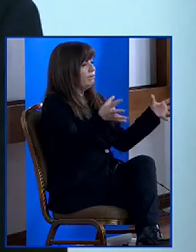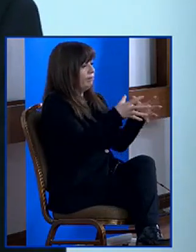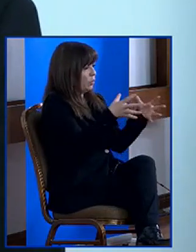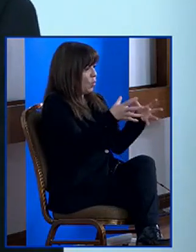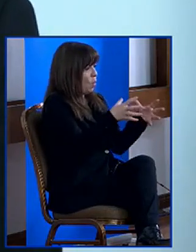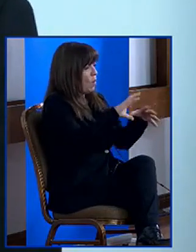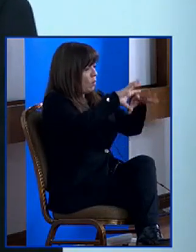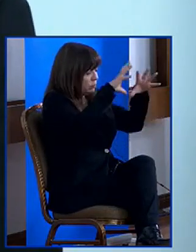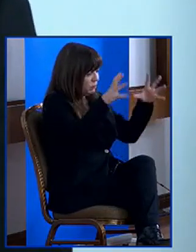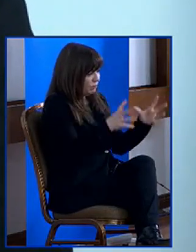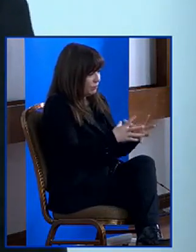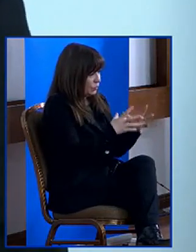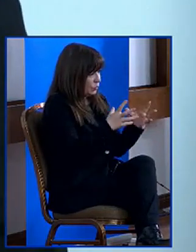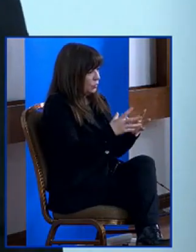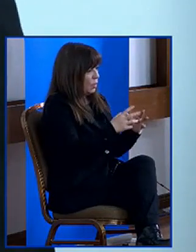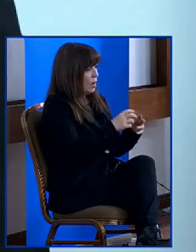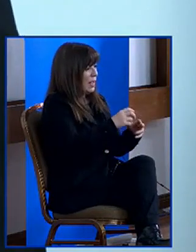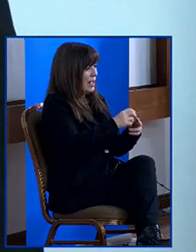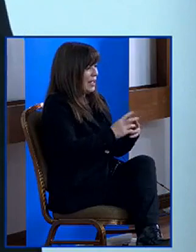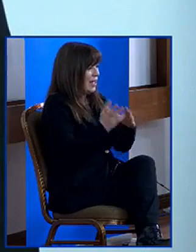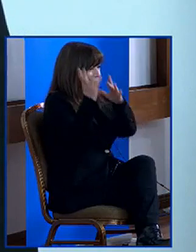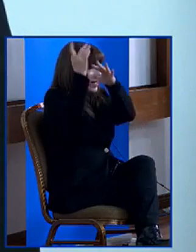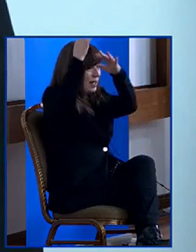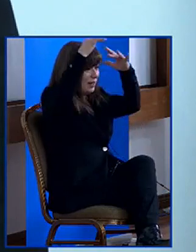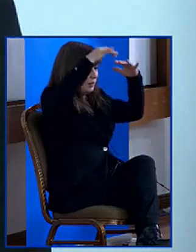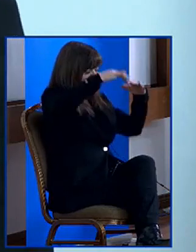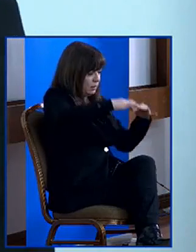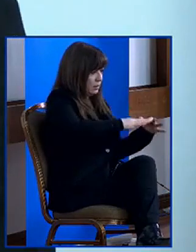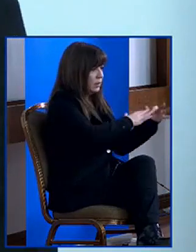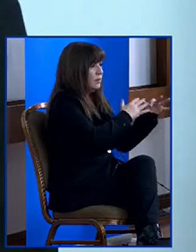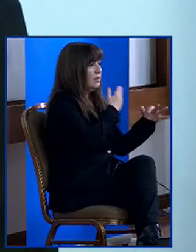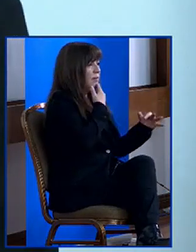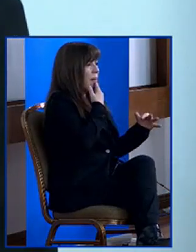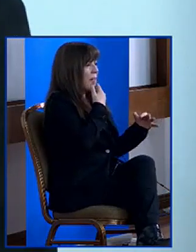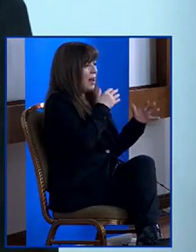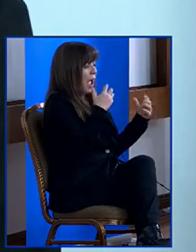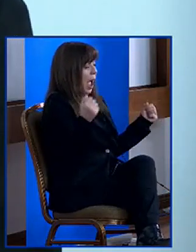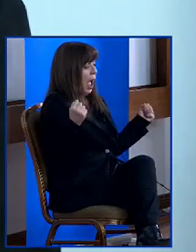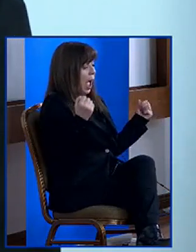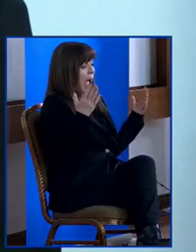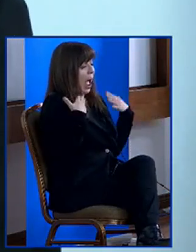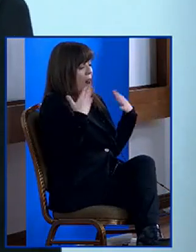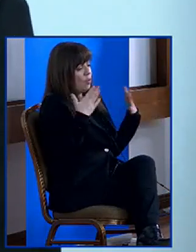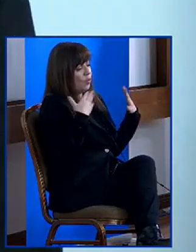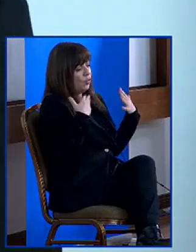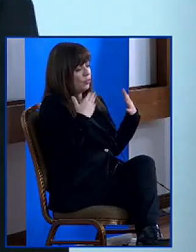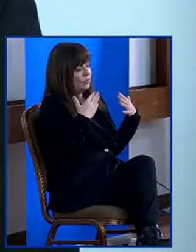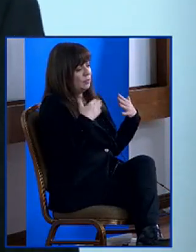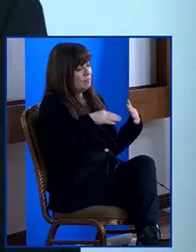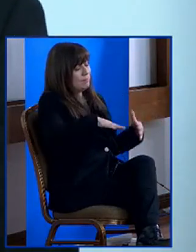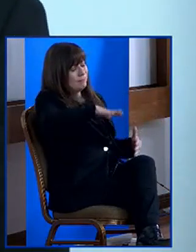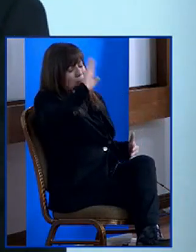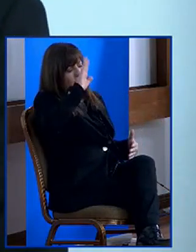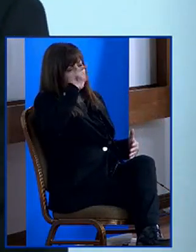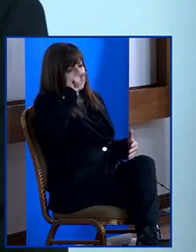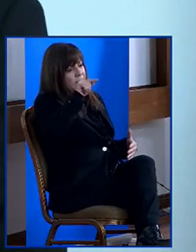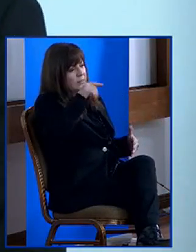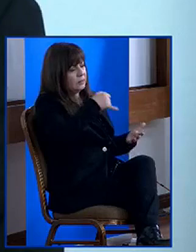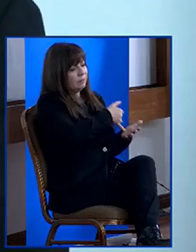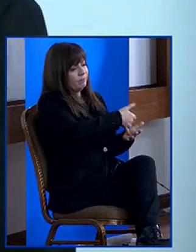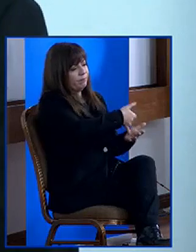flooding, and just generally more instability in the world. So really, I think